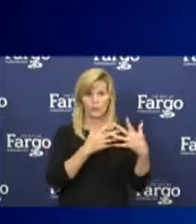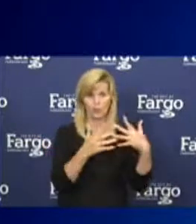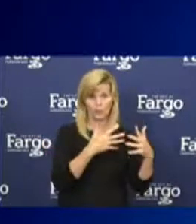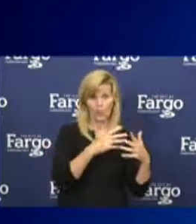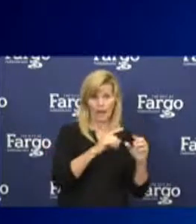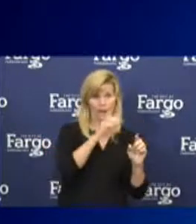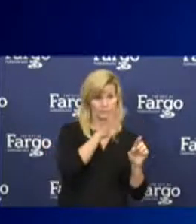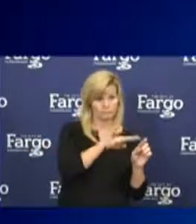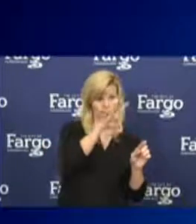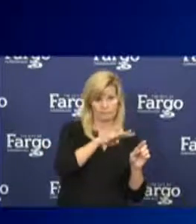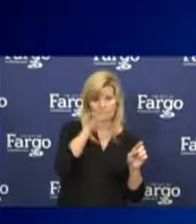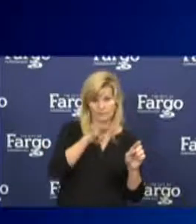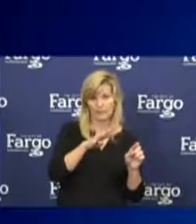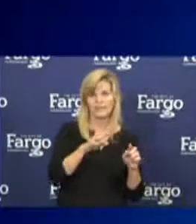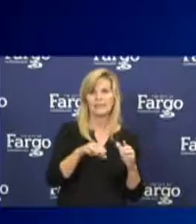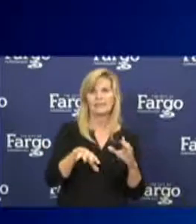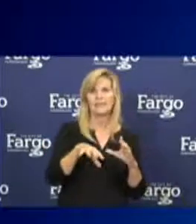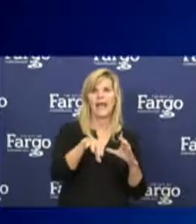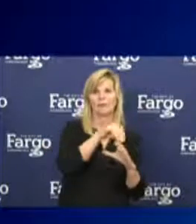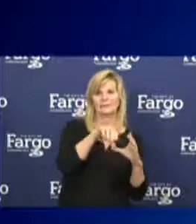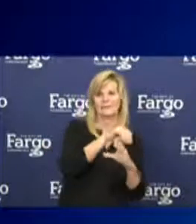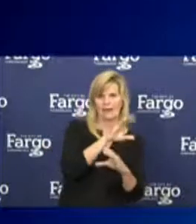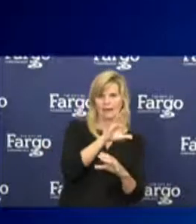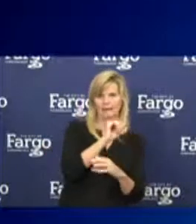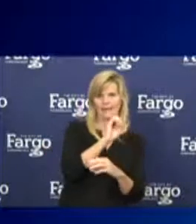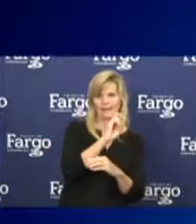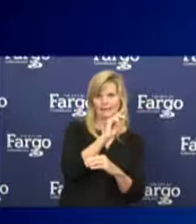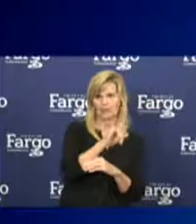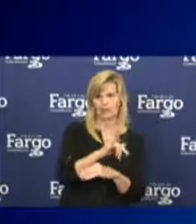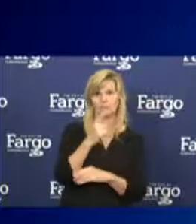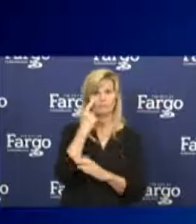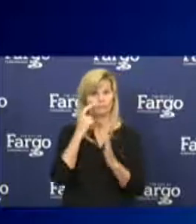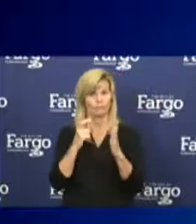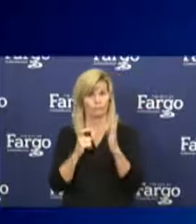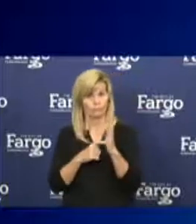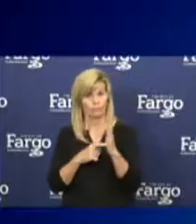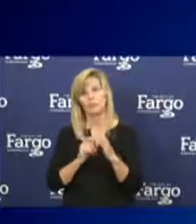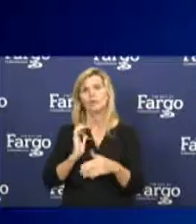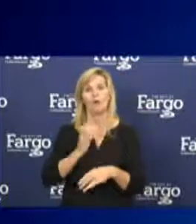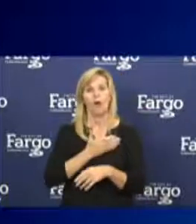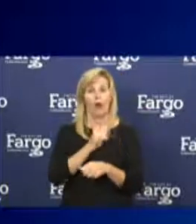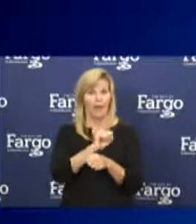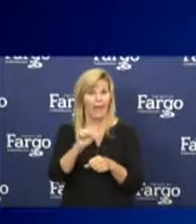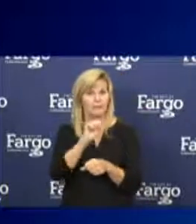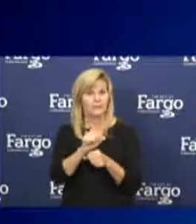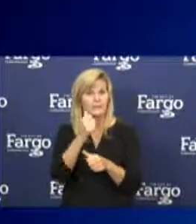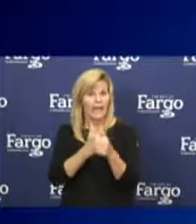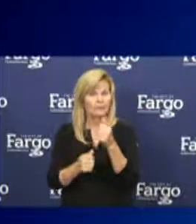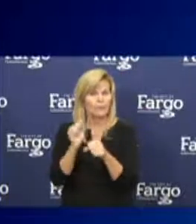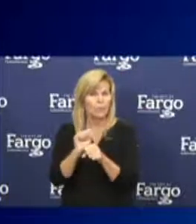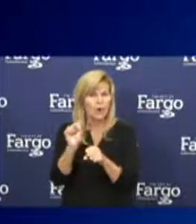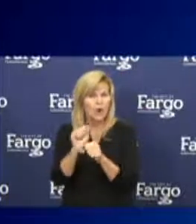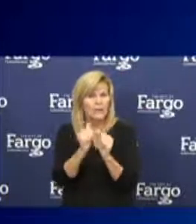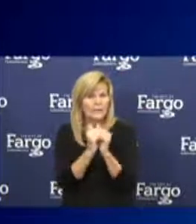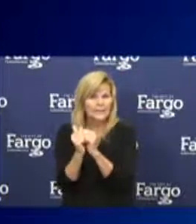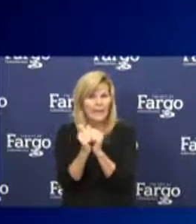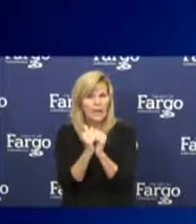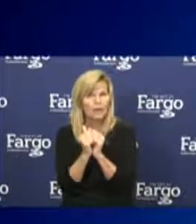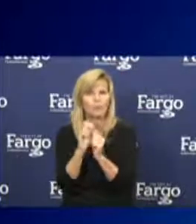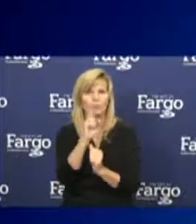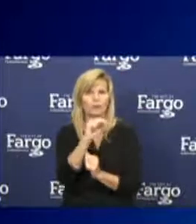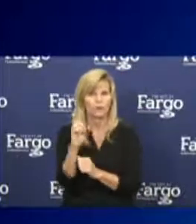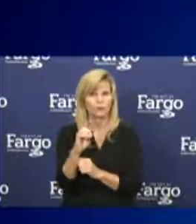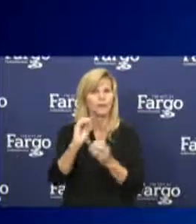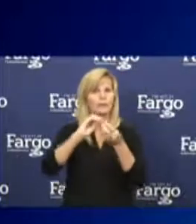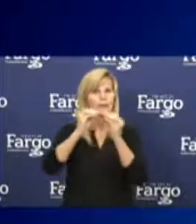the cases outside of Cass County. And what you can see is that through the efforts of everybody kind of pulling together in North Dakota, the cases